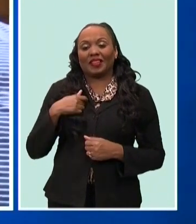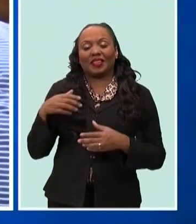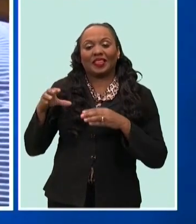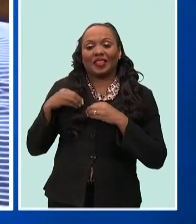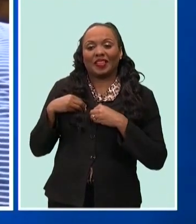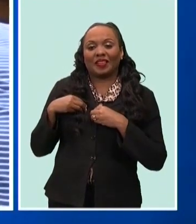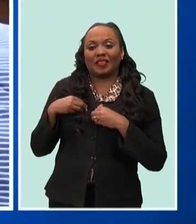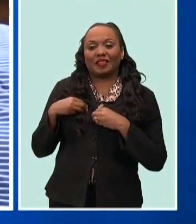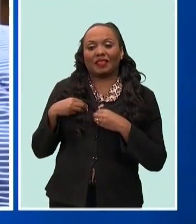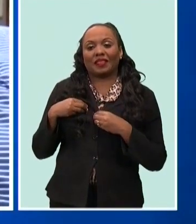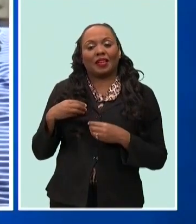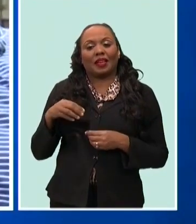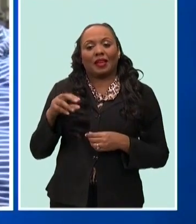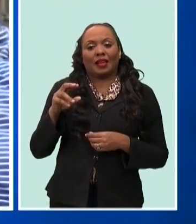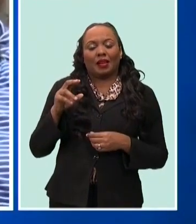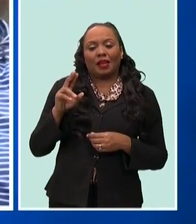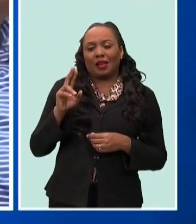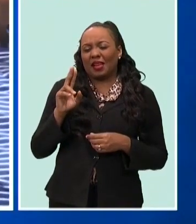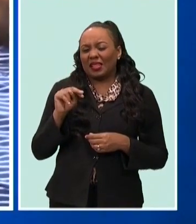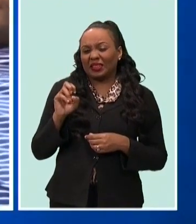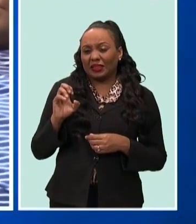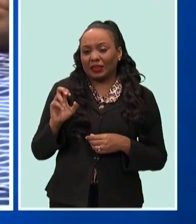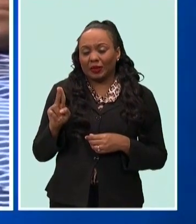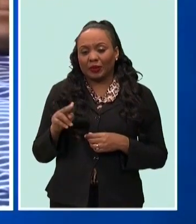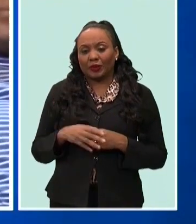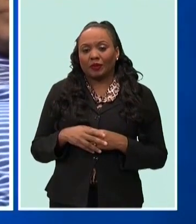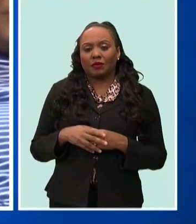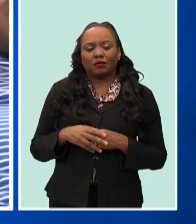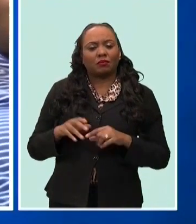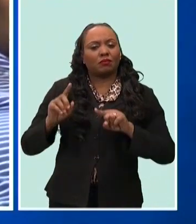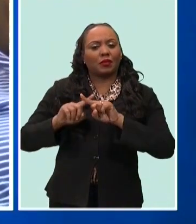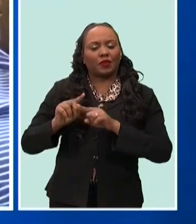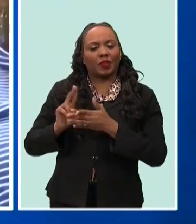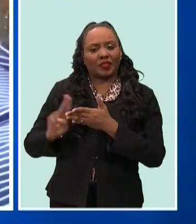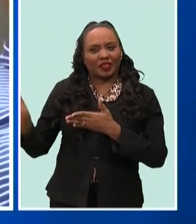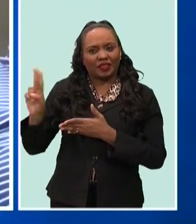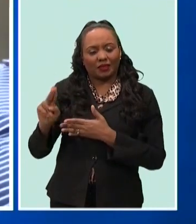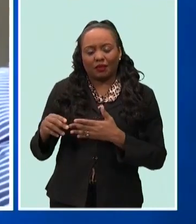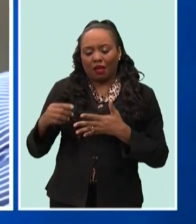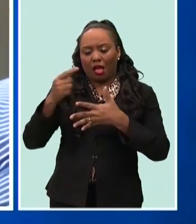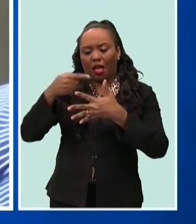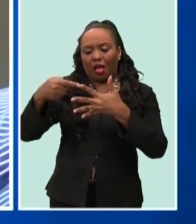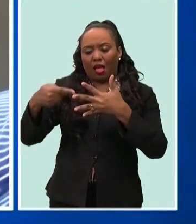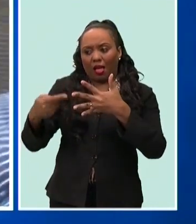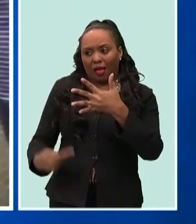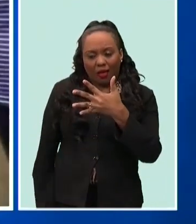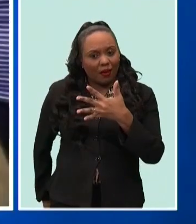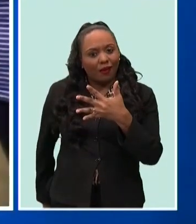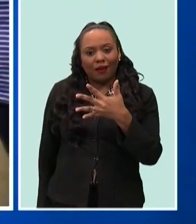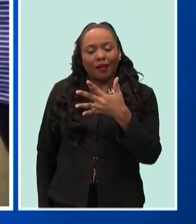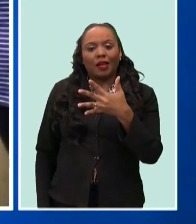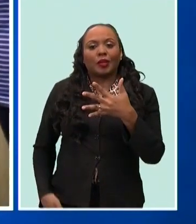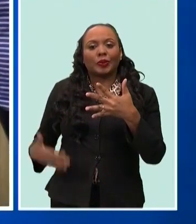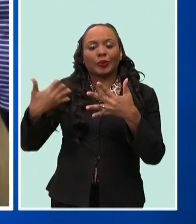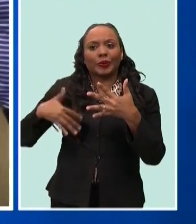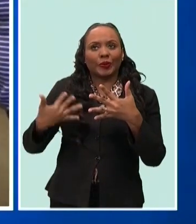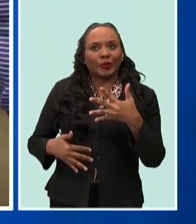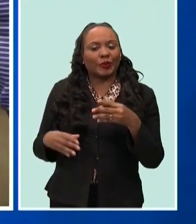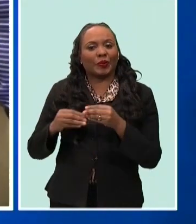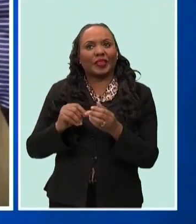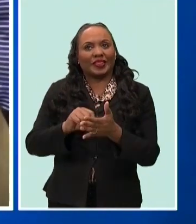into NGCU. I got into Rowan University. You get the idea. It's a long list. And even more